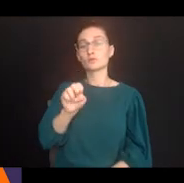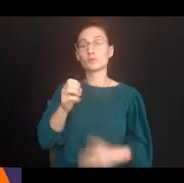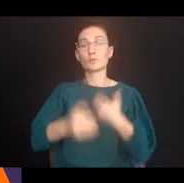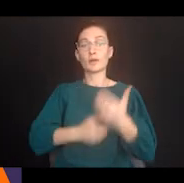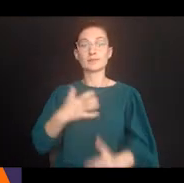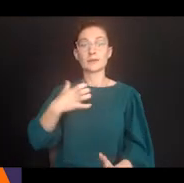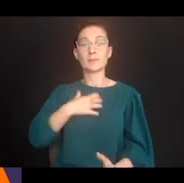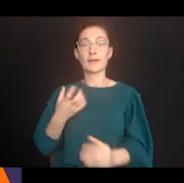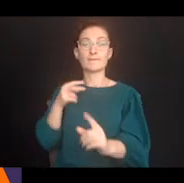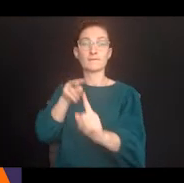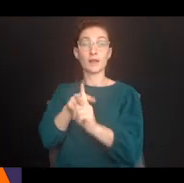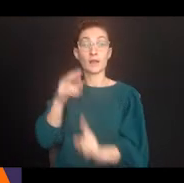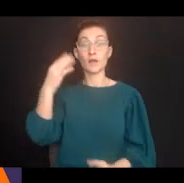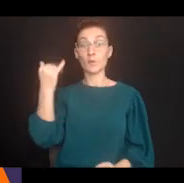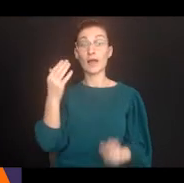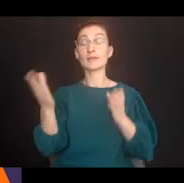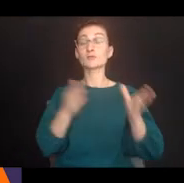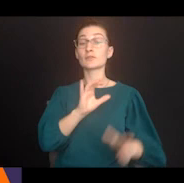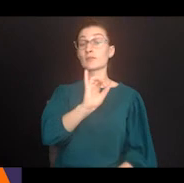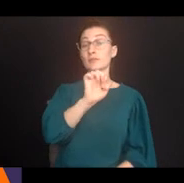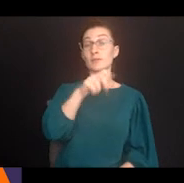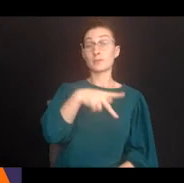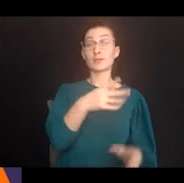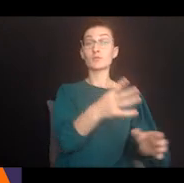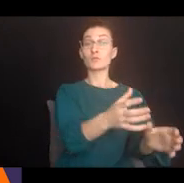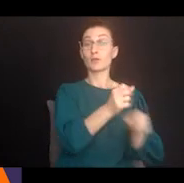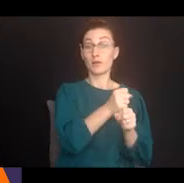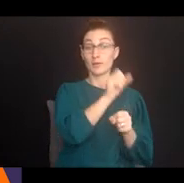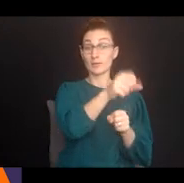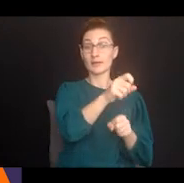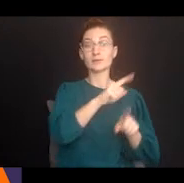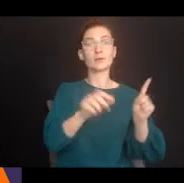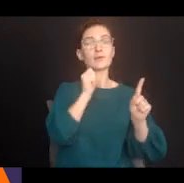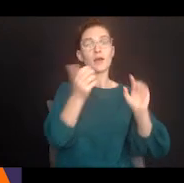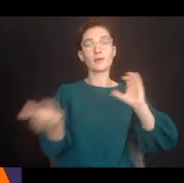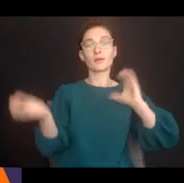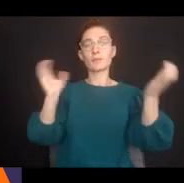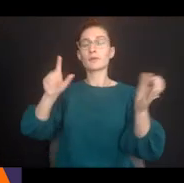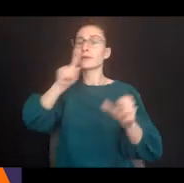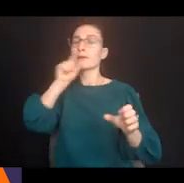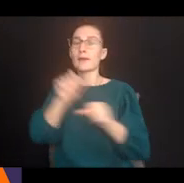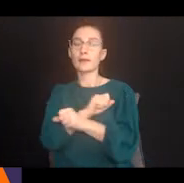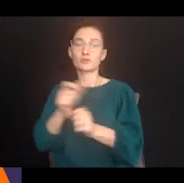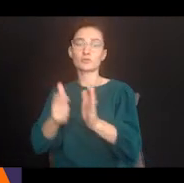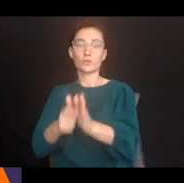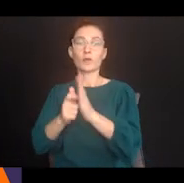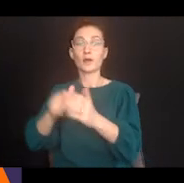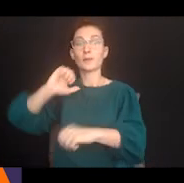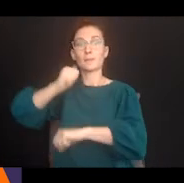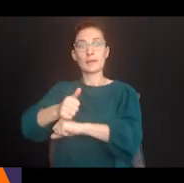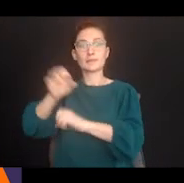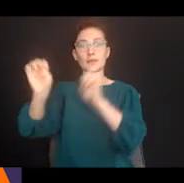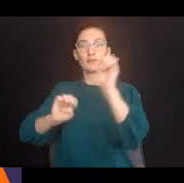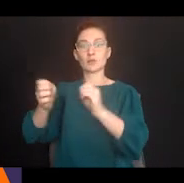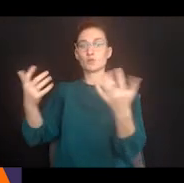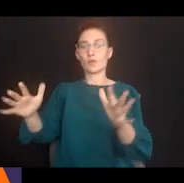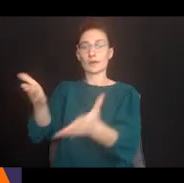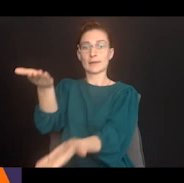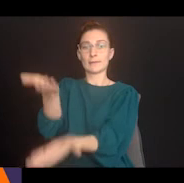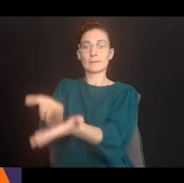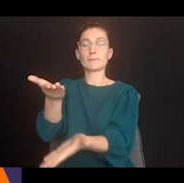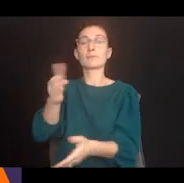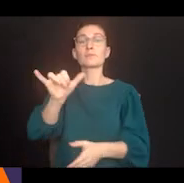filed, because although the services on the IEP were received, they were not comparable to what the student actually required, based